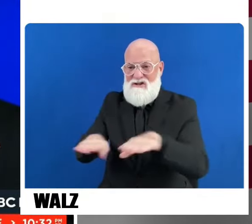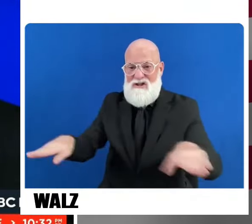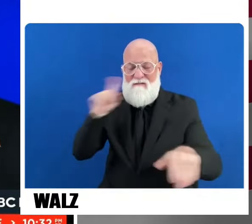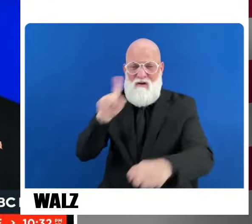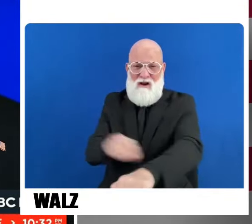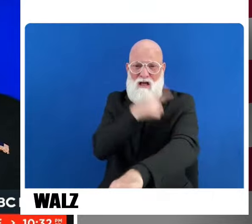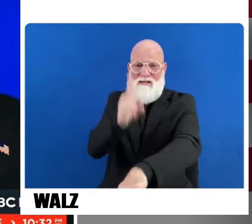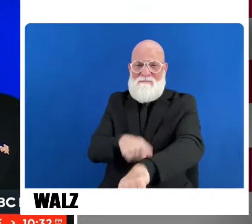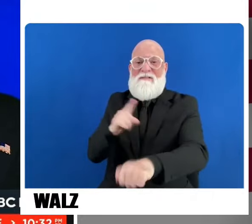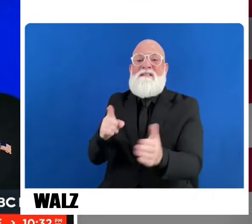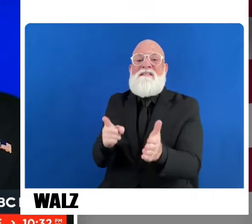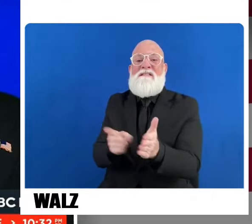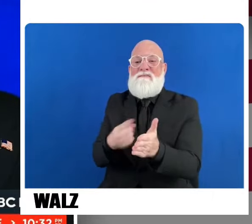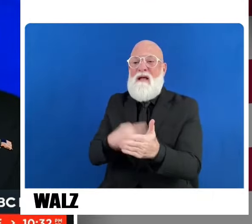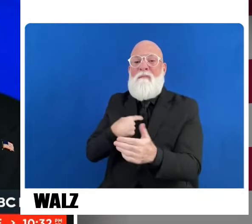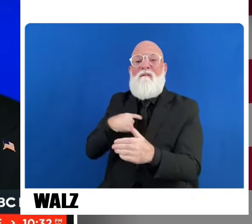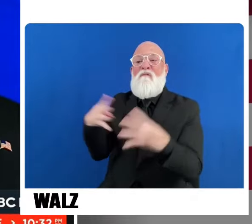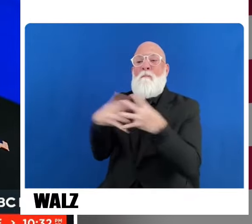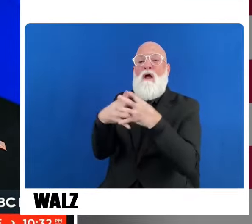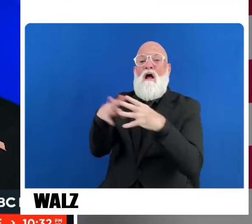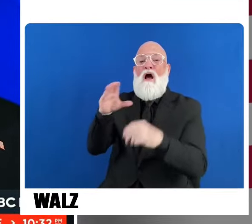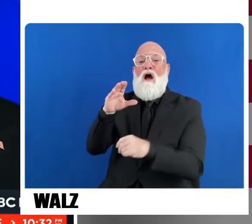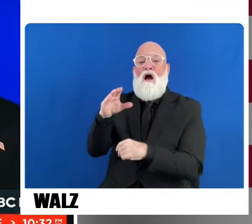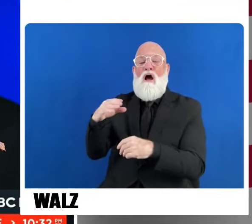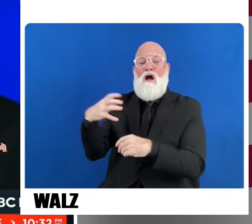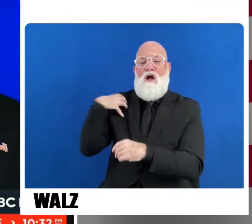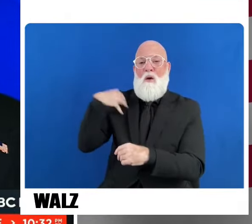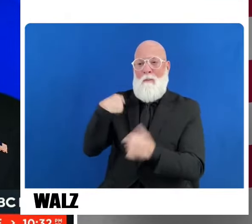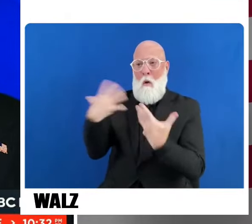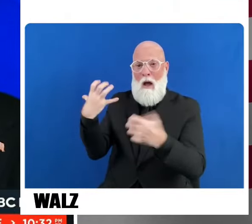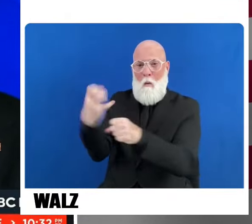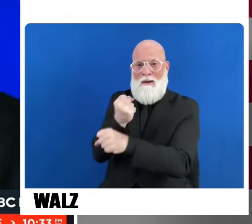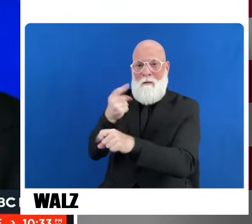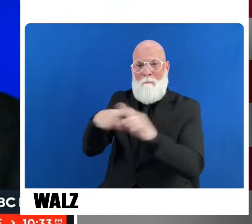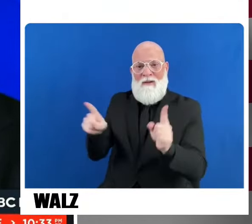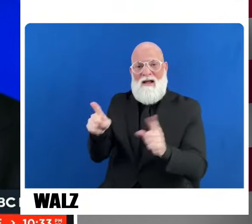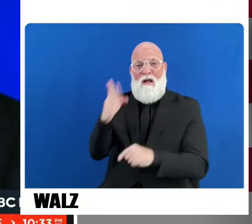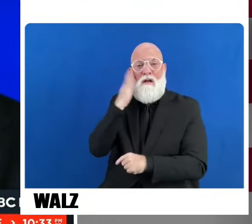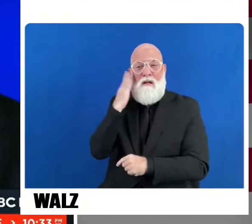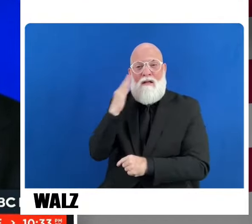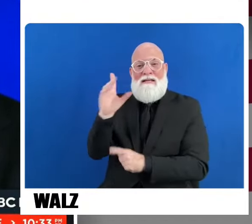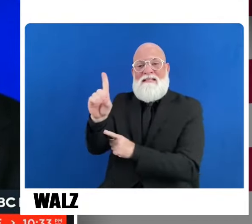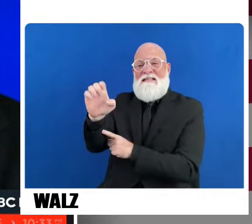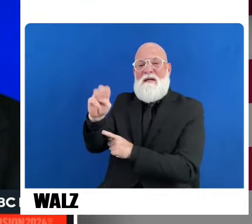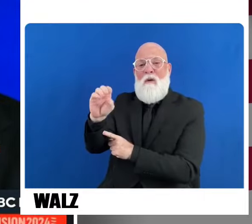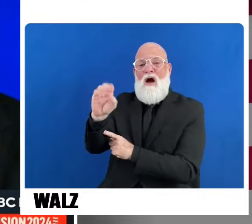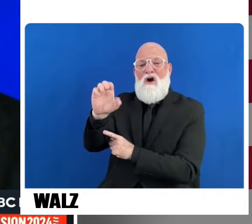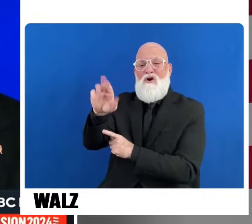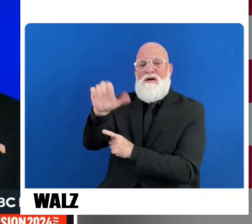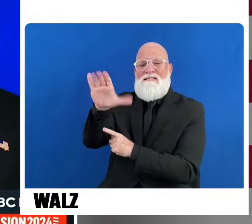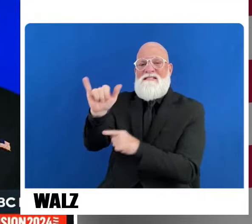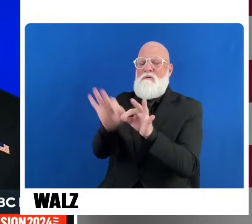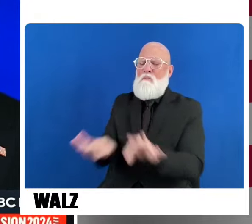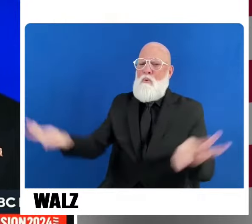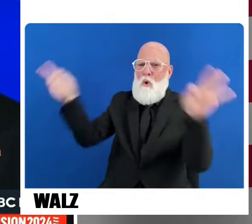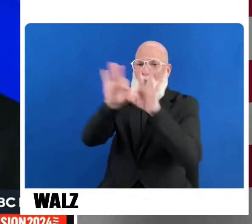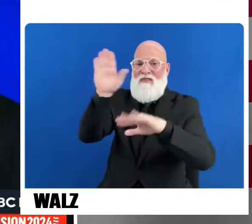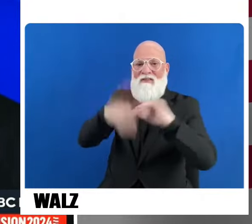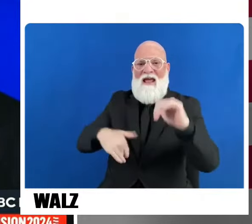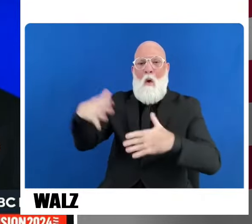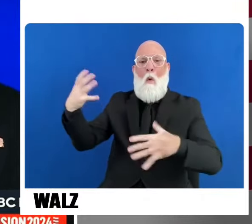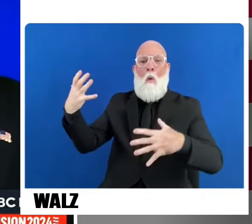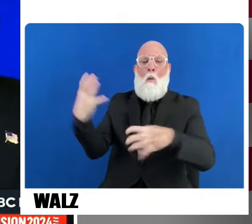the democracy is bigger than winning an election. You shake hands, and then you try and do everything you can to help the other side win. That's